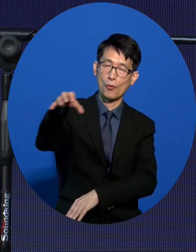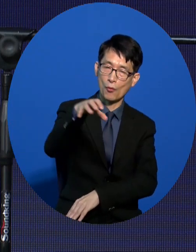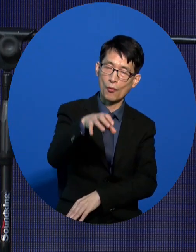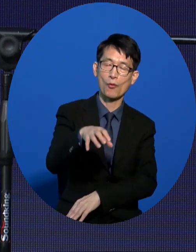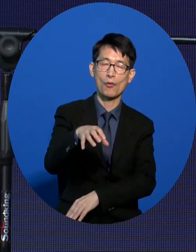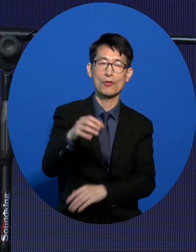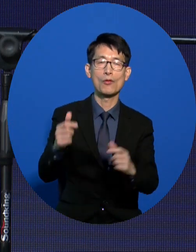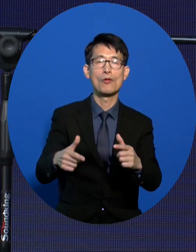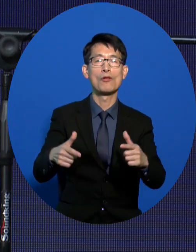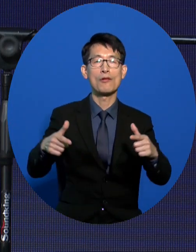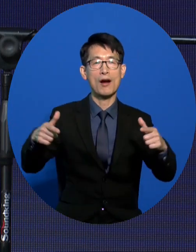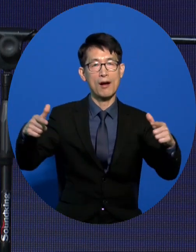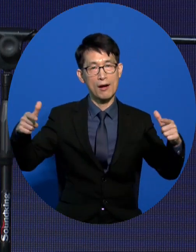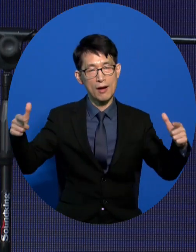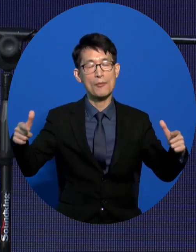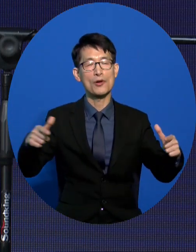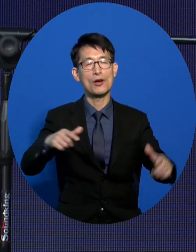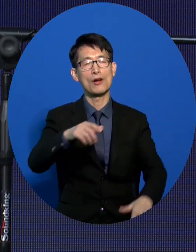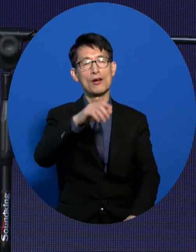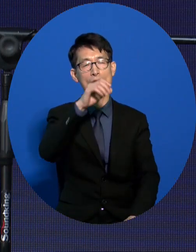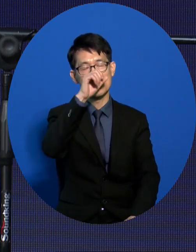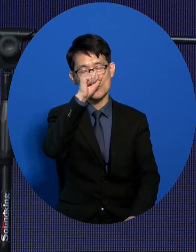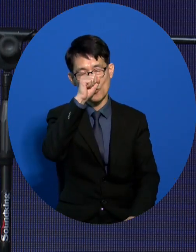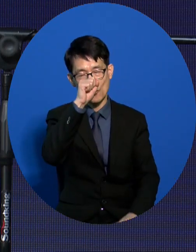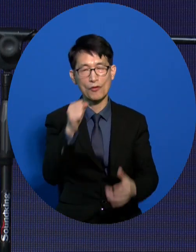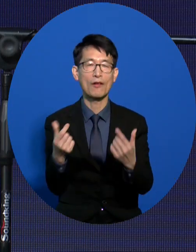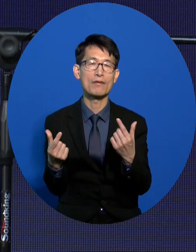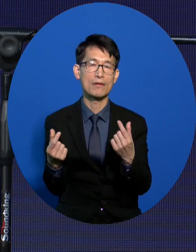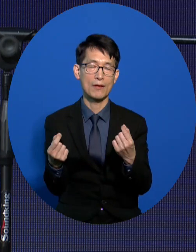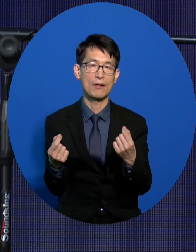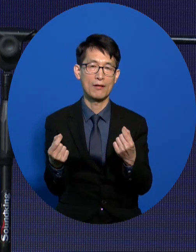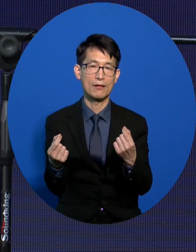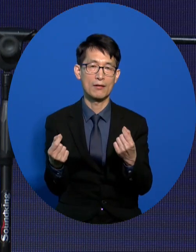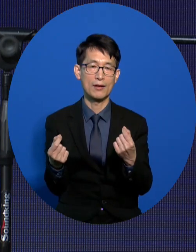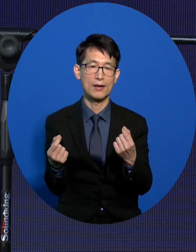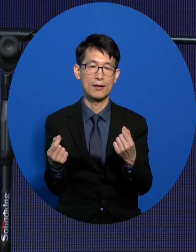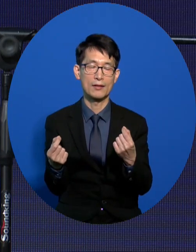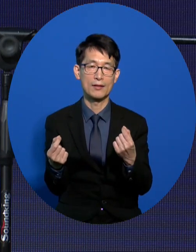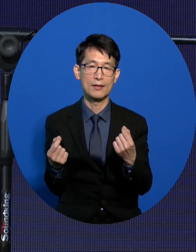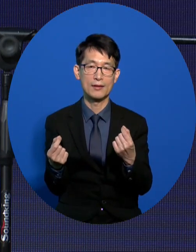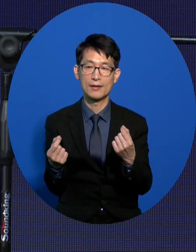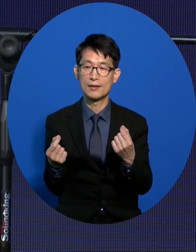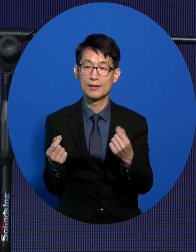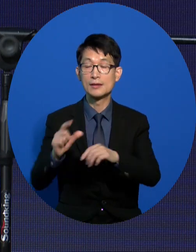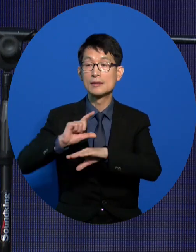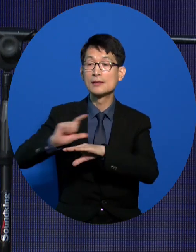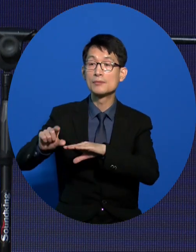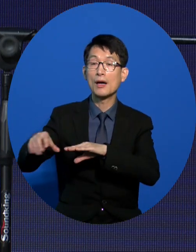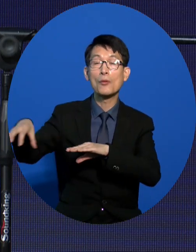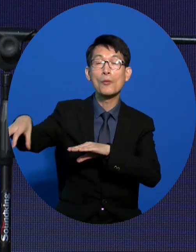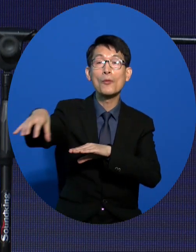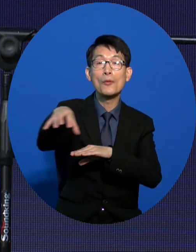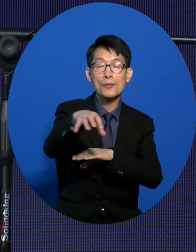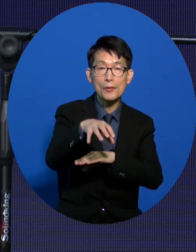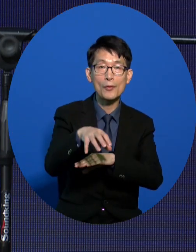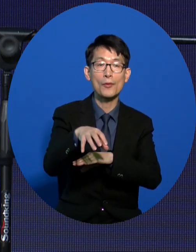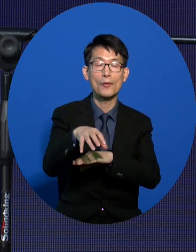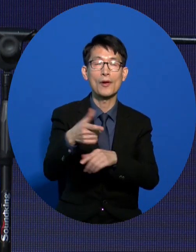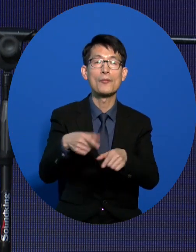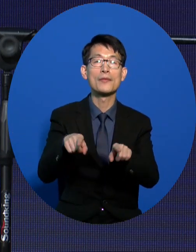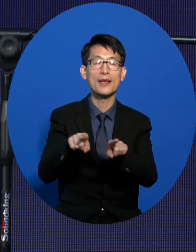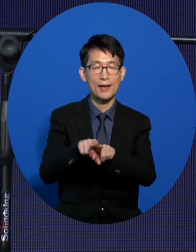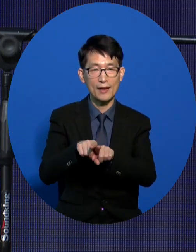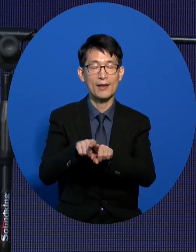I think that there are many people from different local municipalities. I do hope that your case can